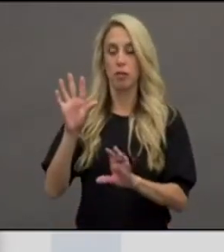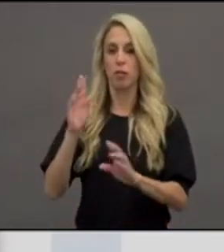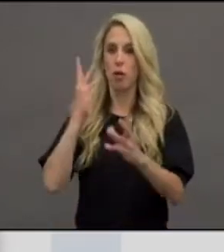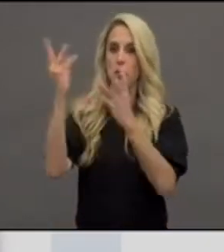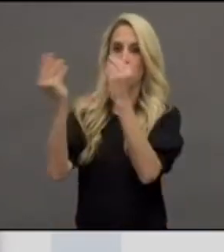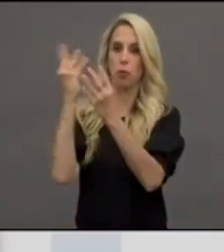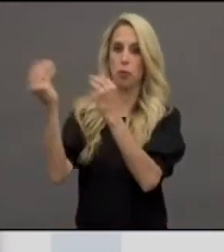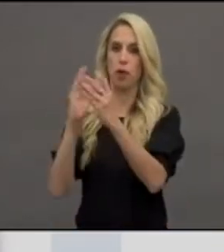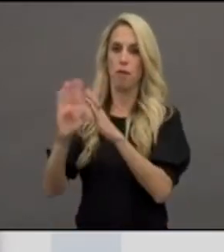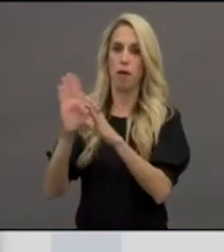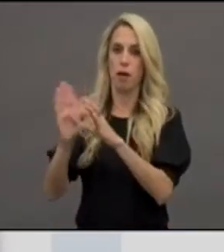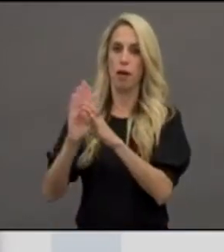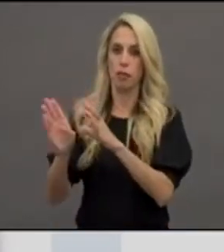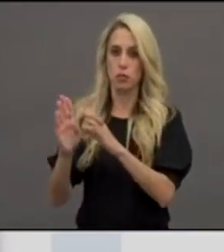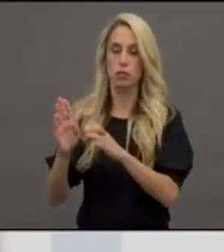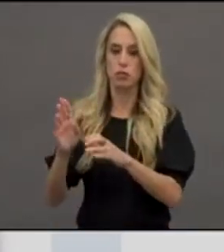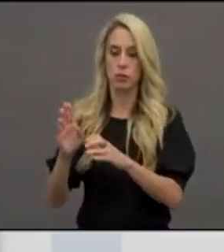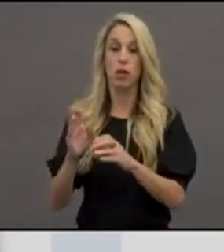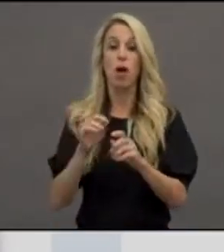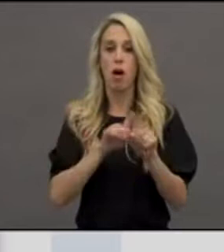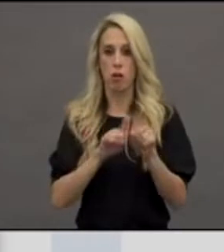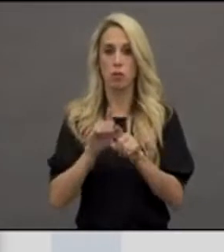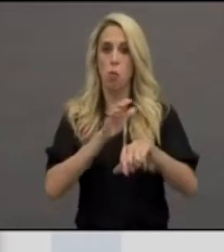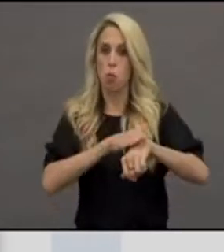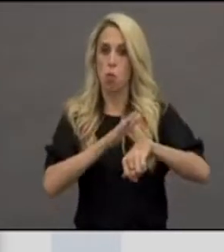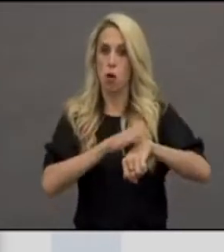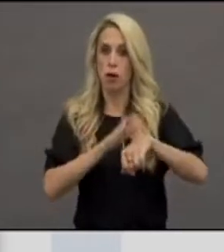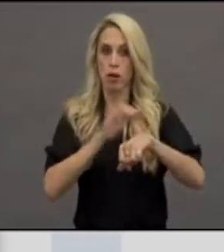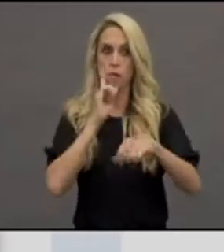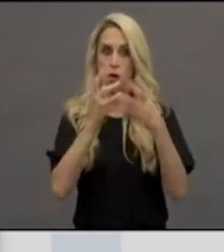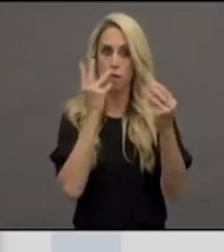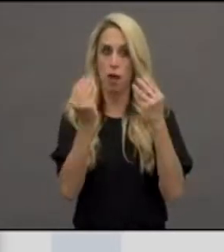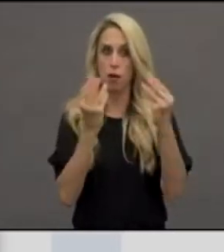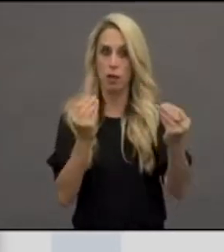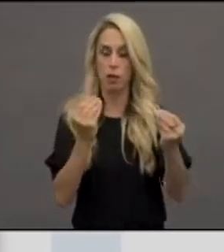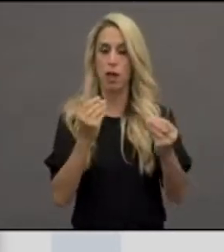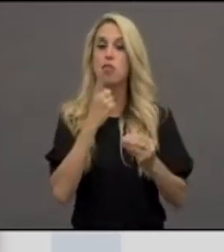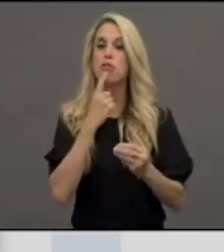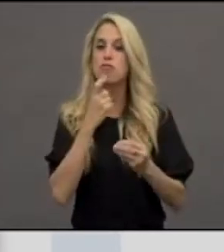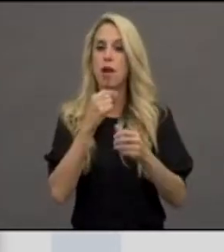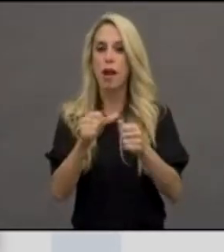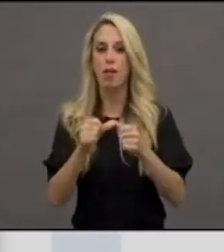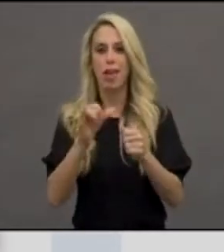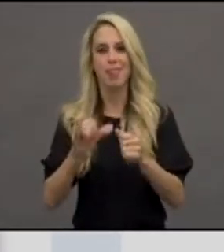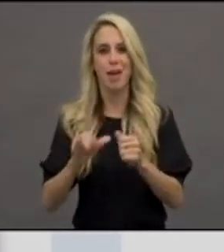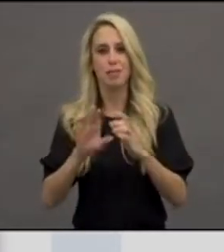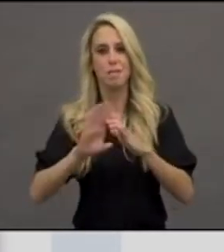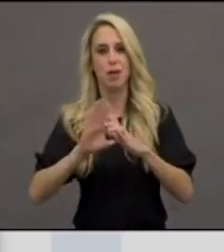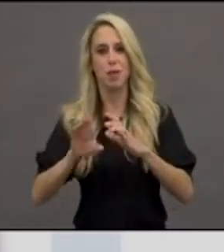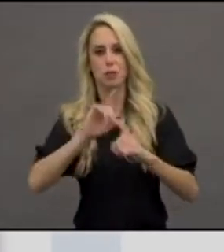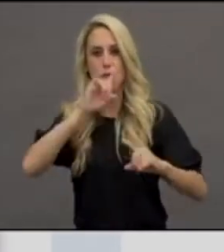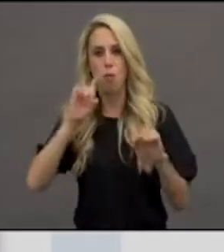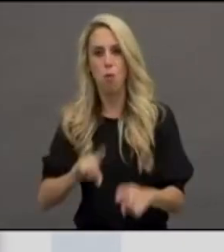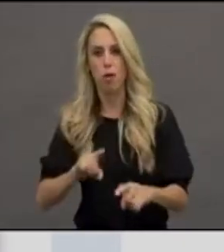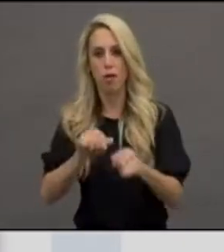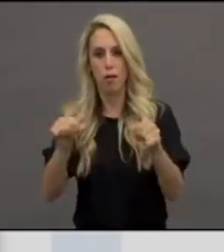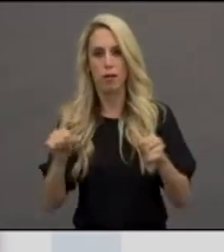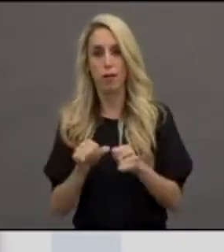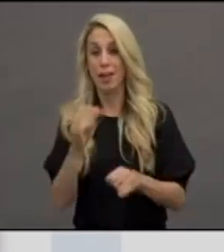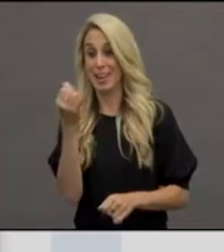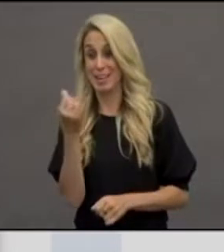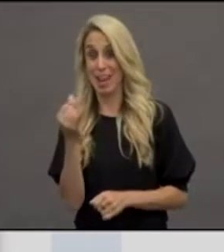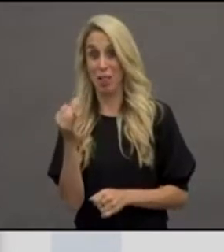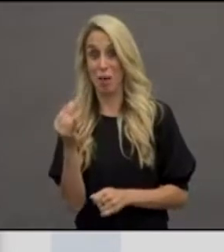and evacuation warnings. The red area is an evacuation order zone, and the yellow area